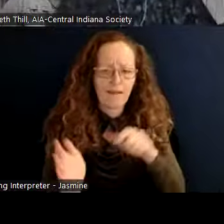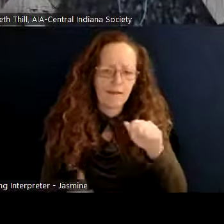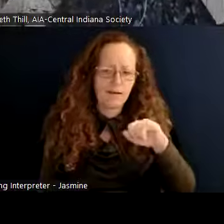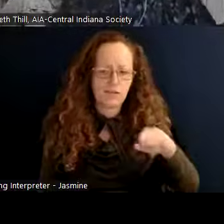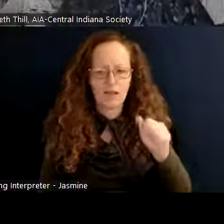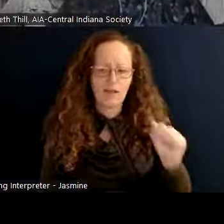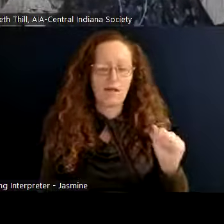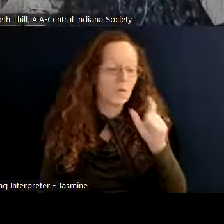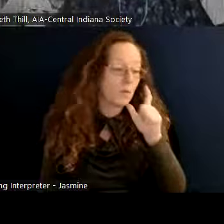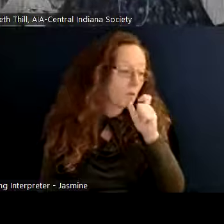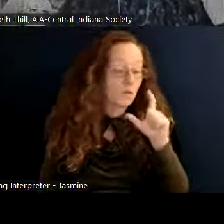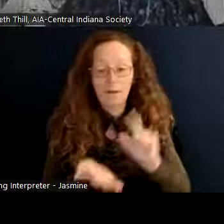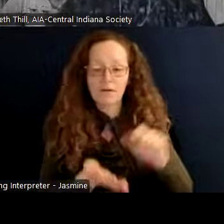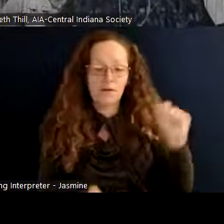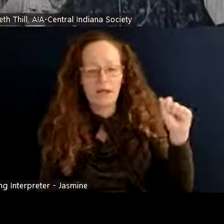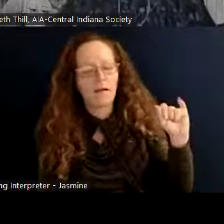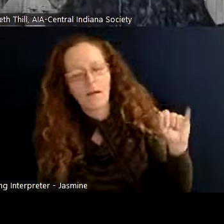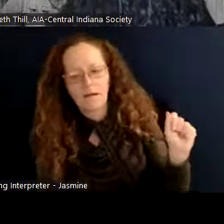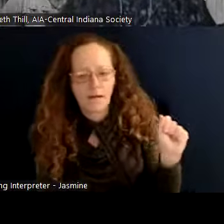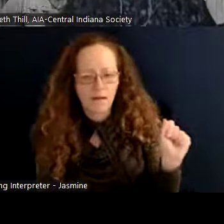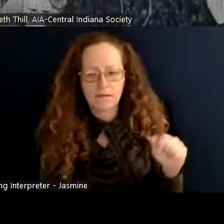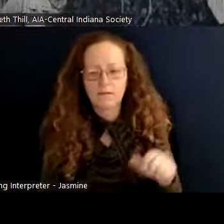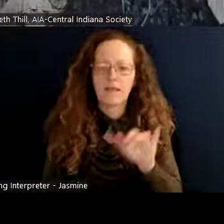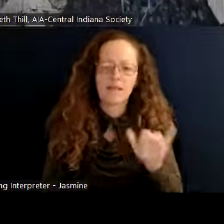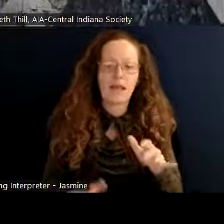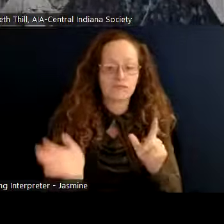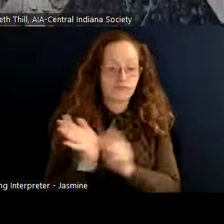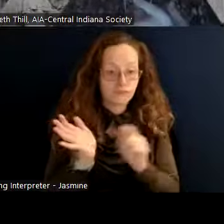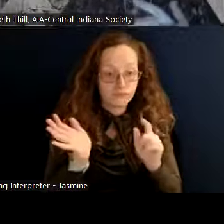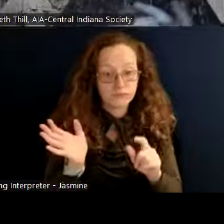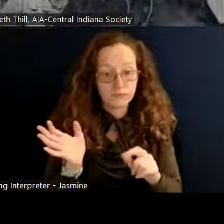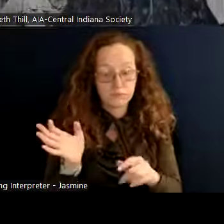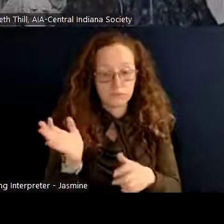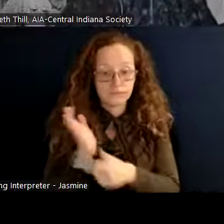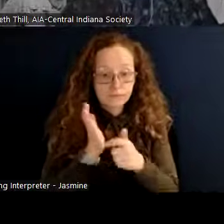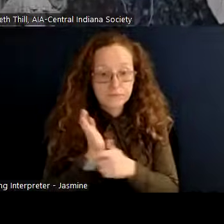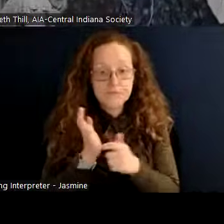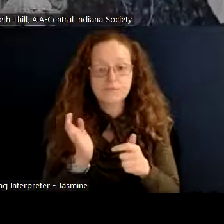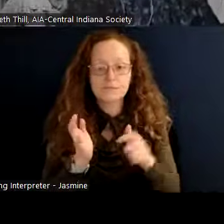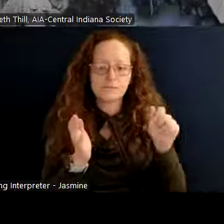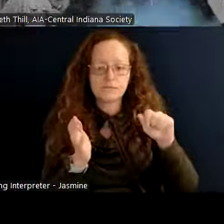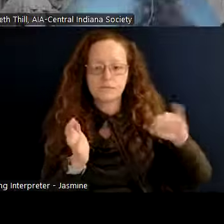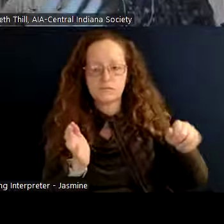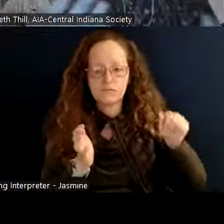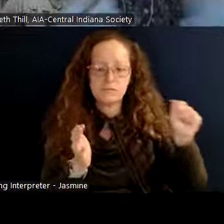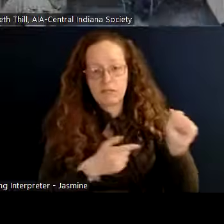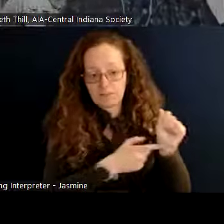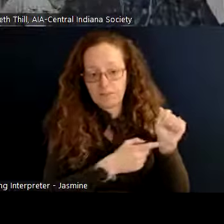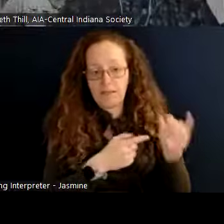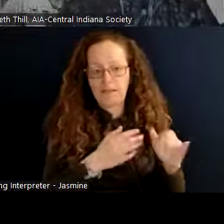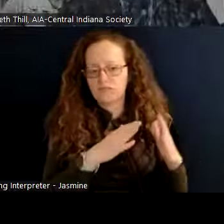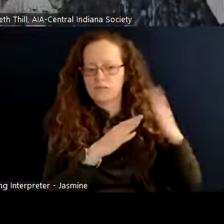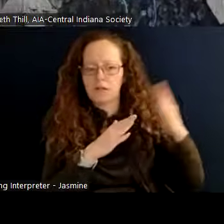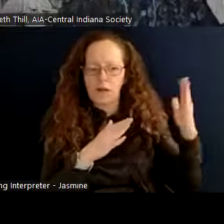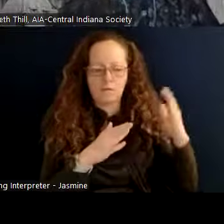AIA. The American Journal of Archaeology is the preeminent journal in the field